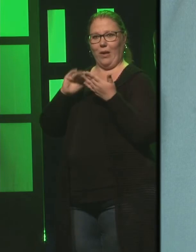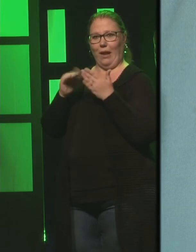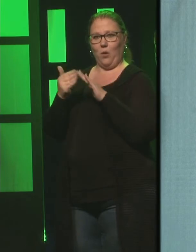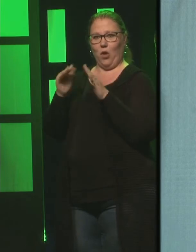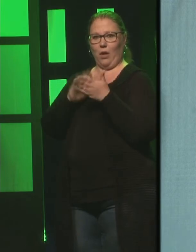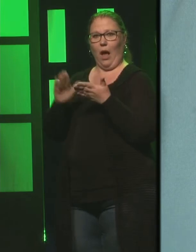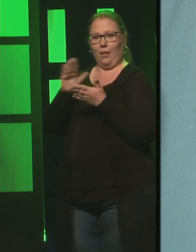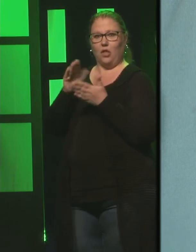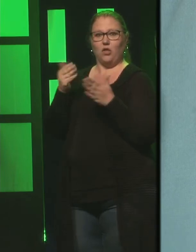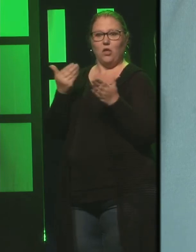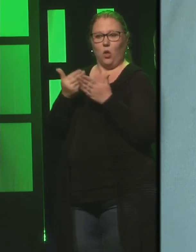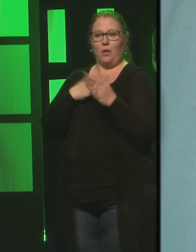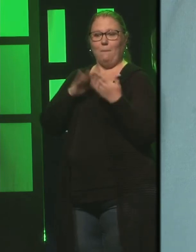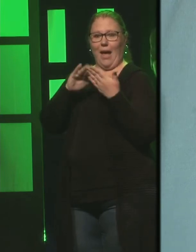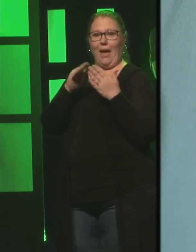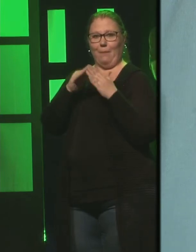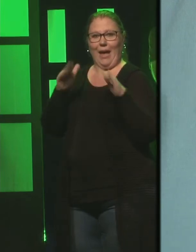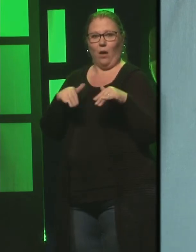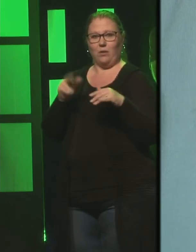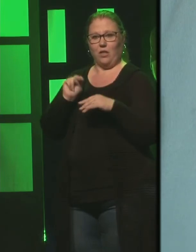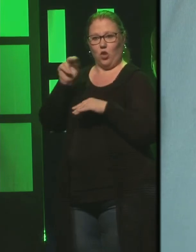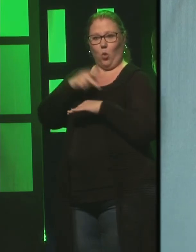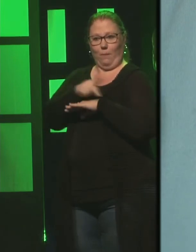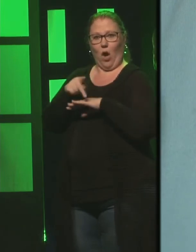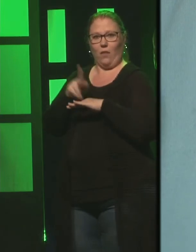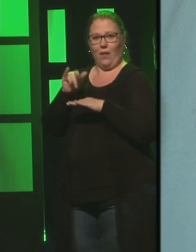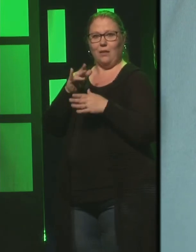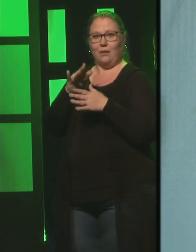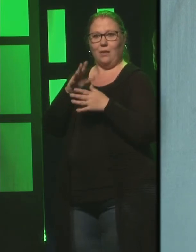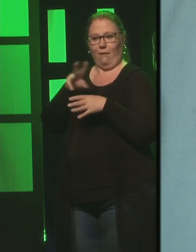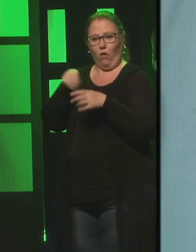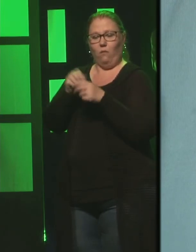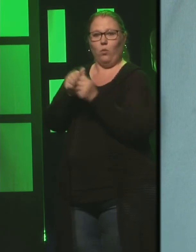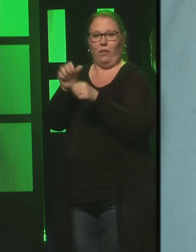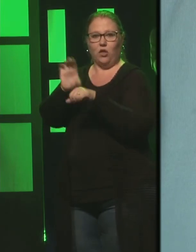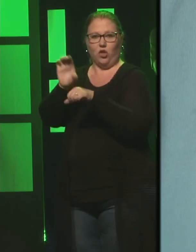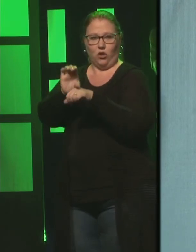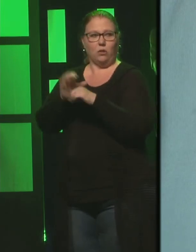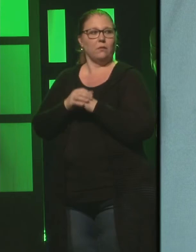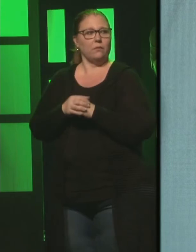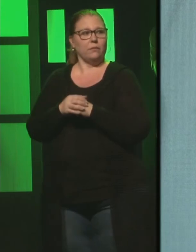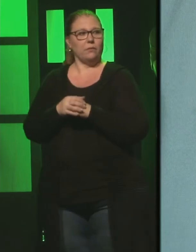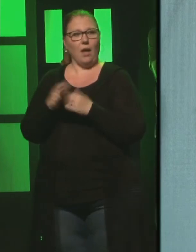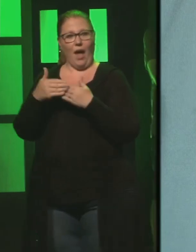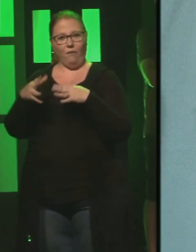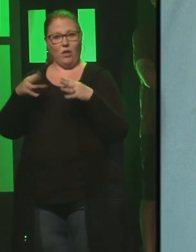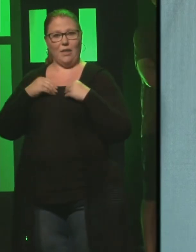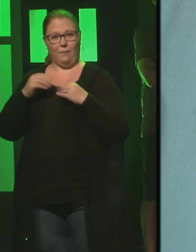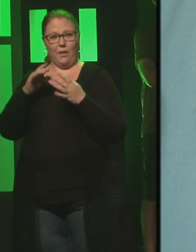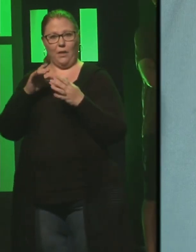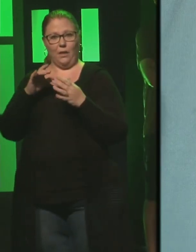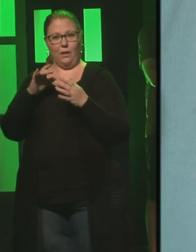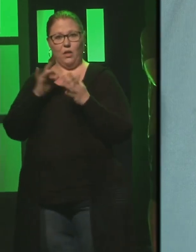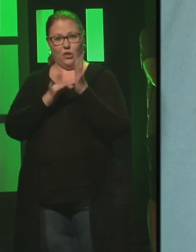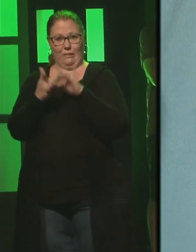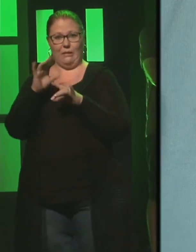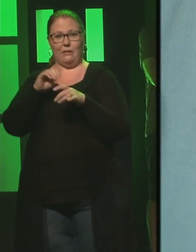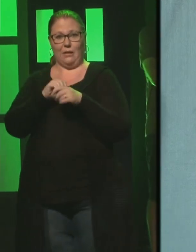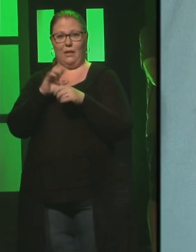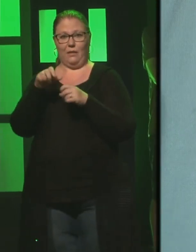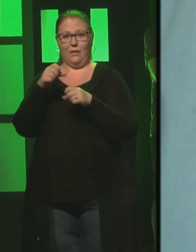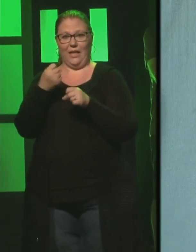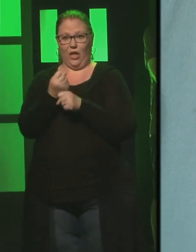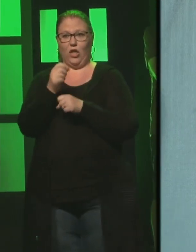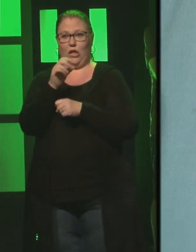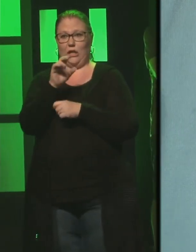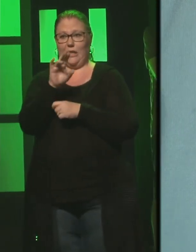house. It happened to be North Park, which is part of the Covenant Church. After accepting Christ in January 72, I had